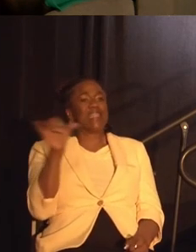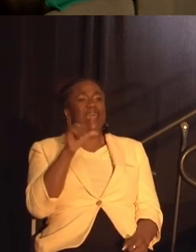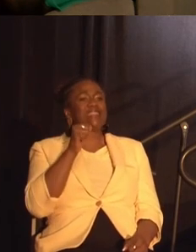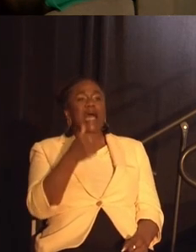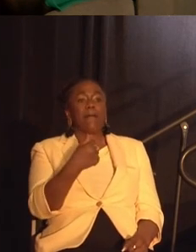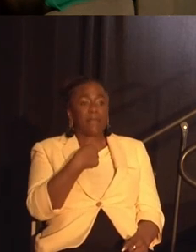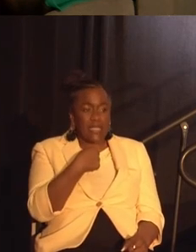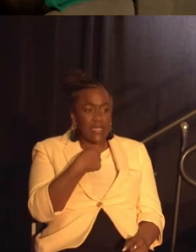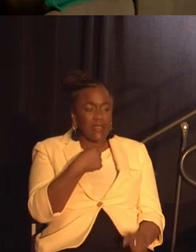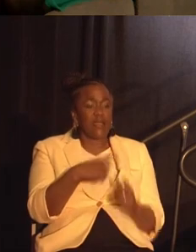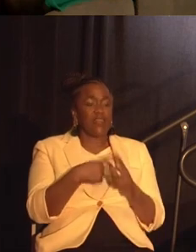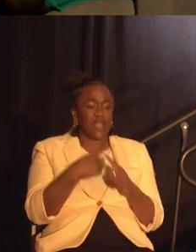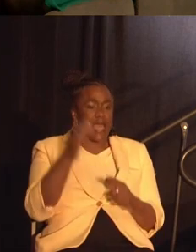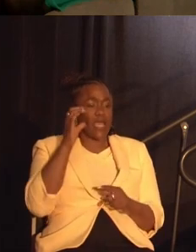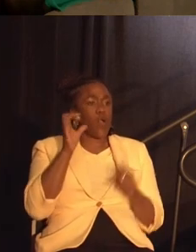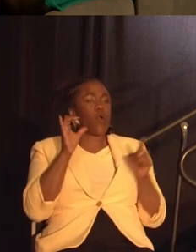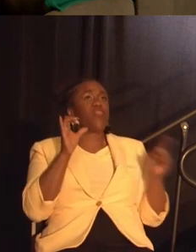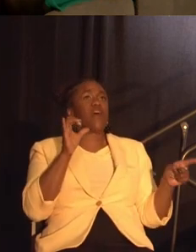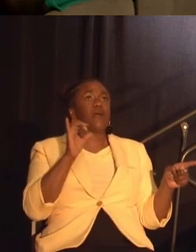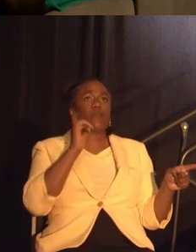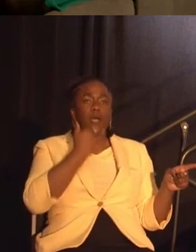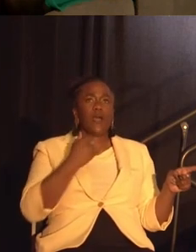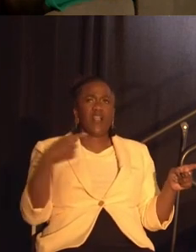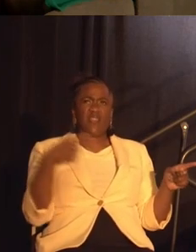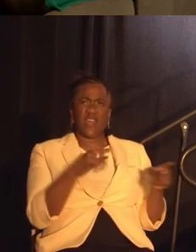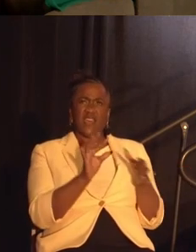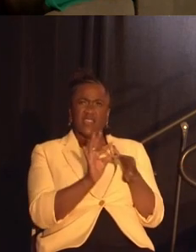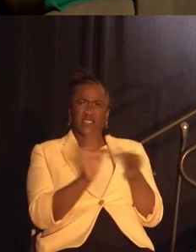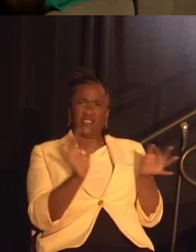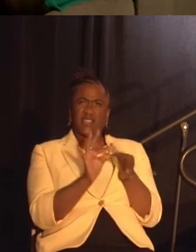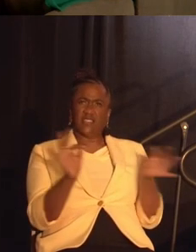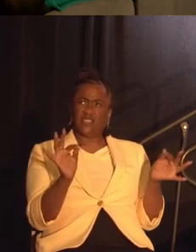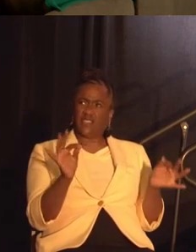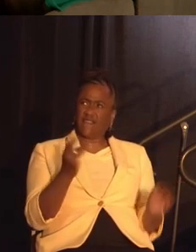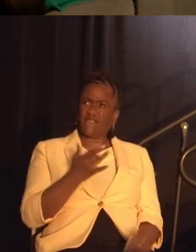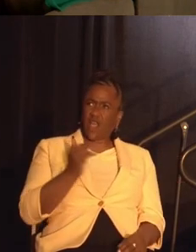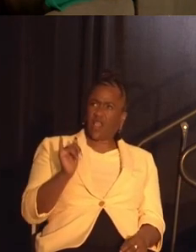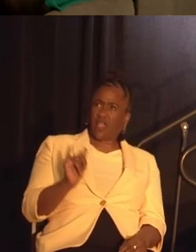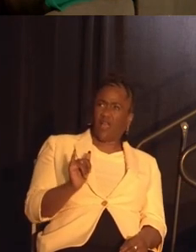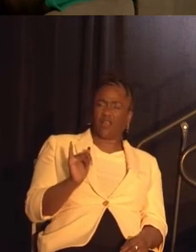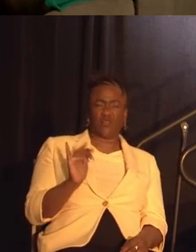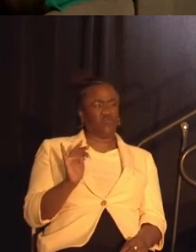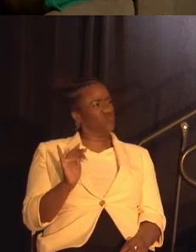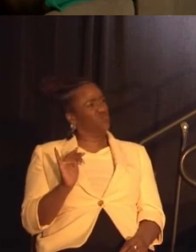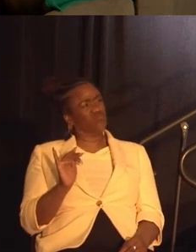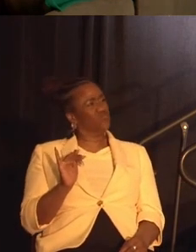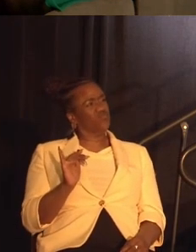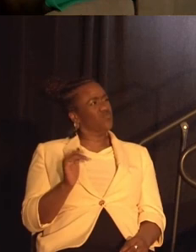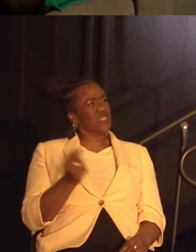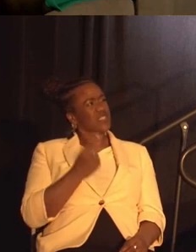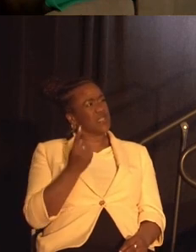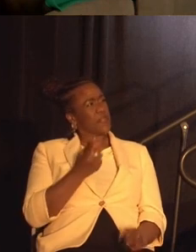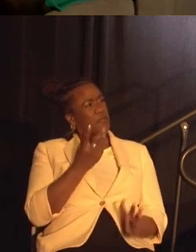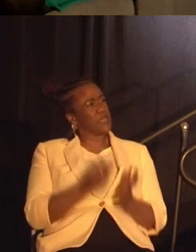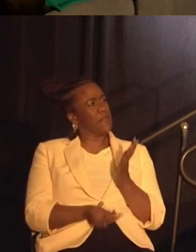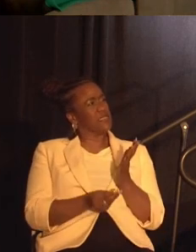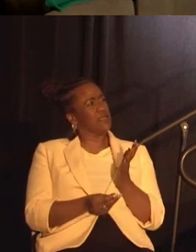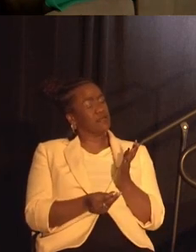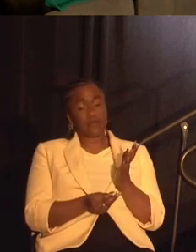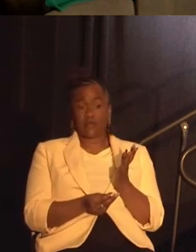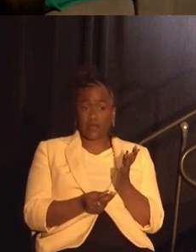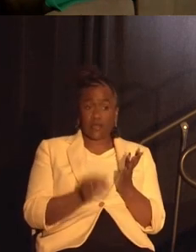want to revise due to, oh, that sentence was so like, oh, you know, like, or something was missing there. And so, but